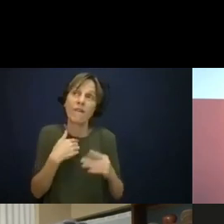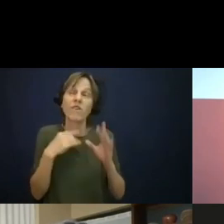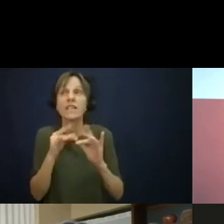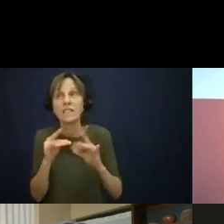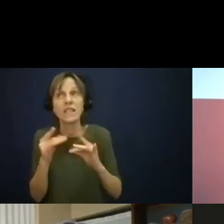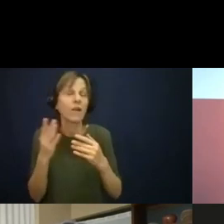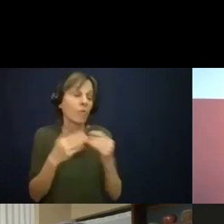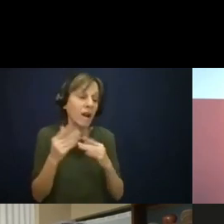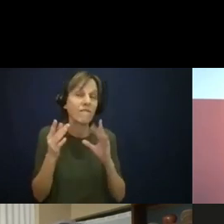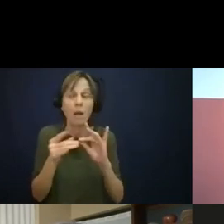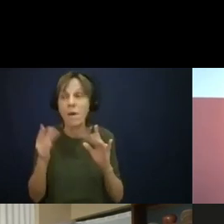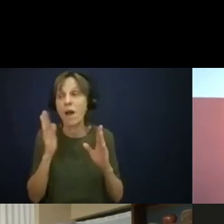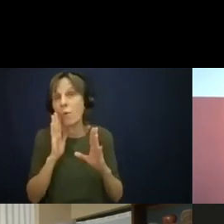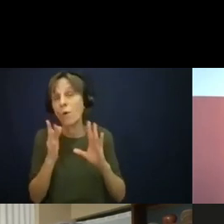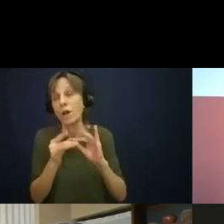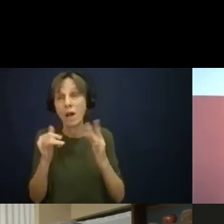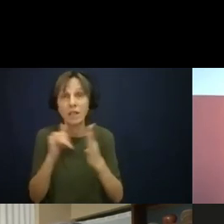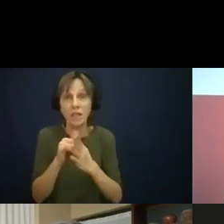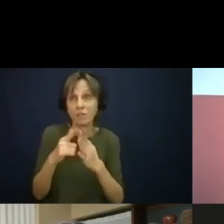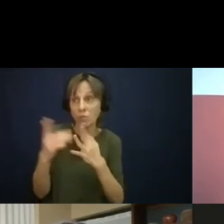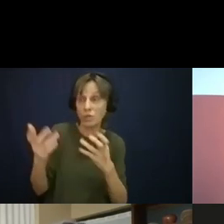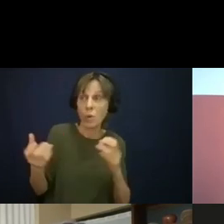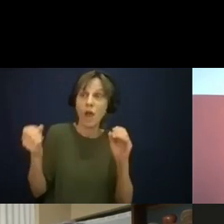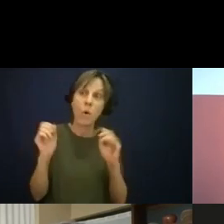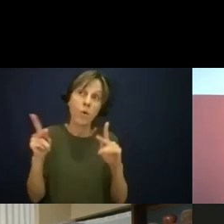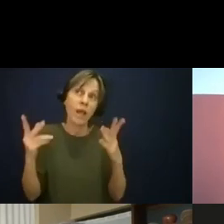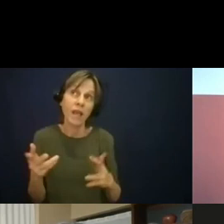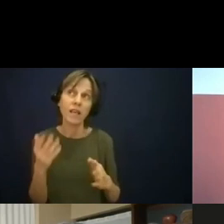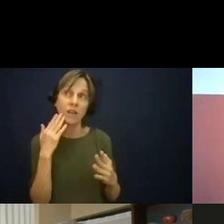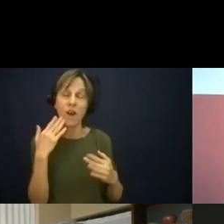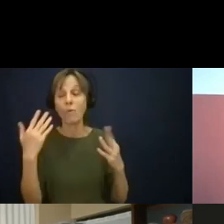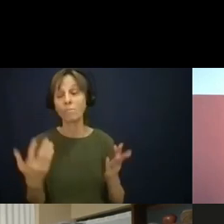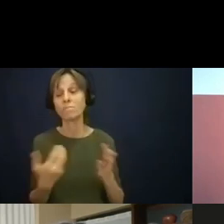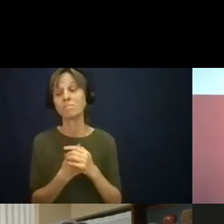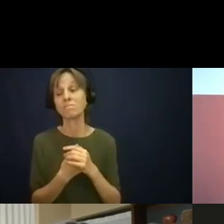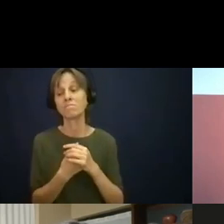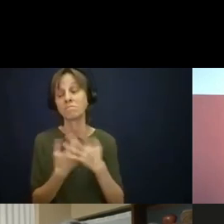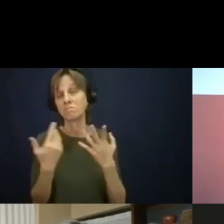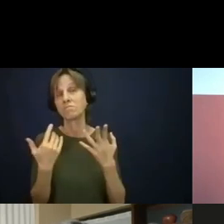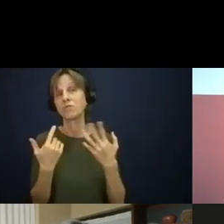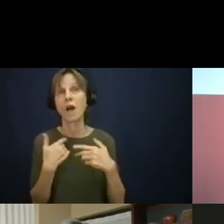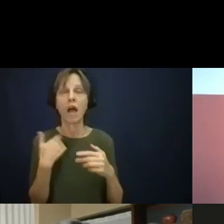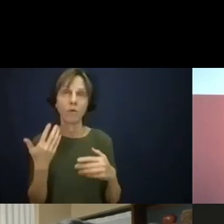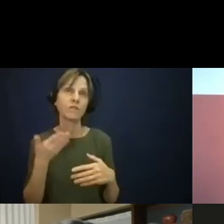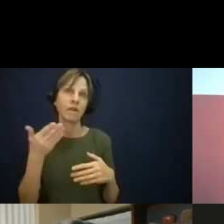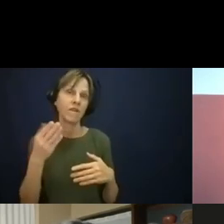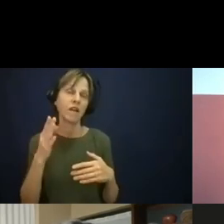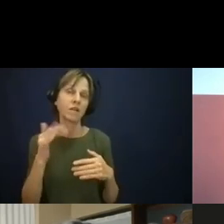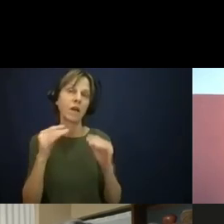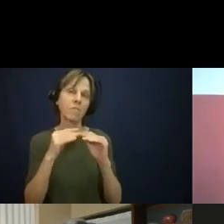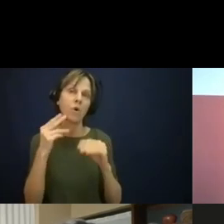out. This is what y'all want, okay? You know. So I was invited by some more uppers.